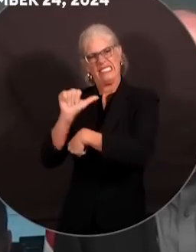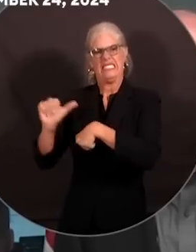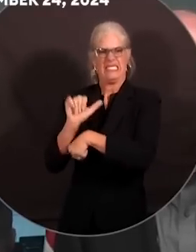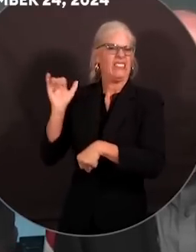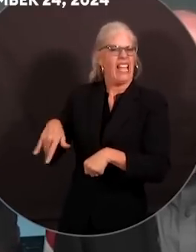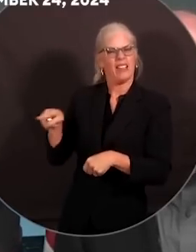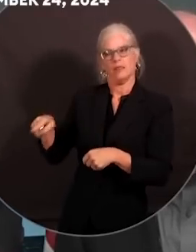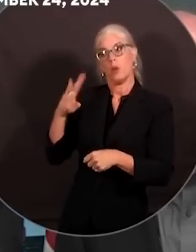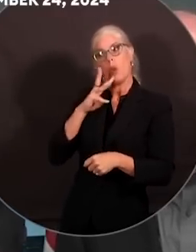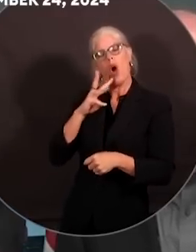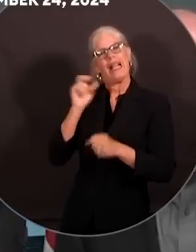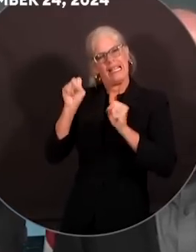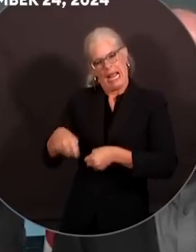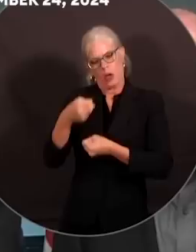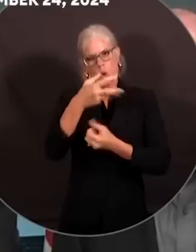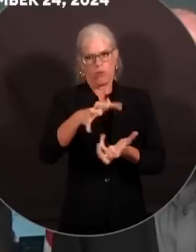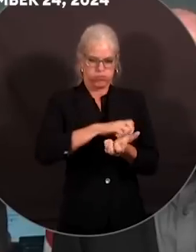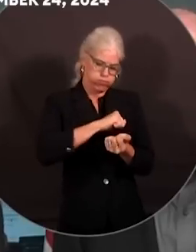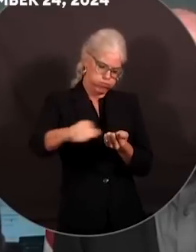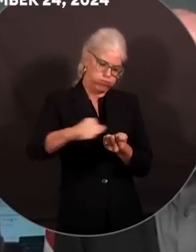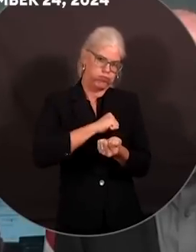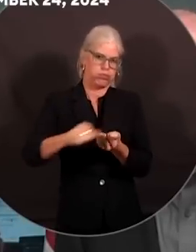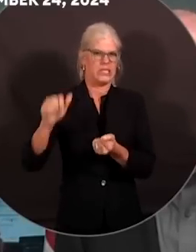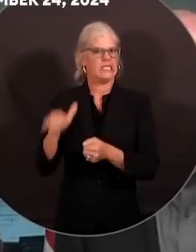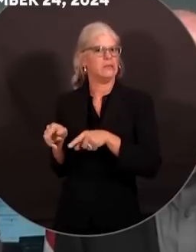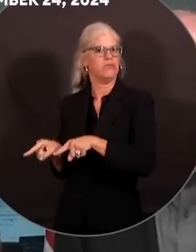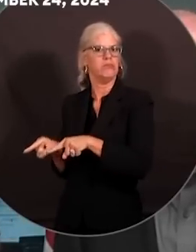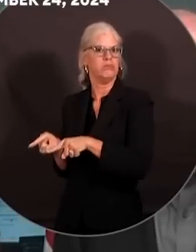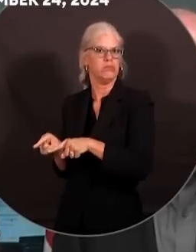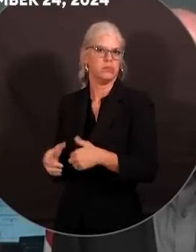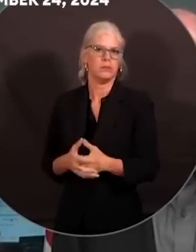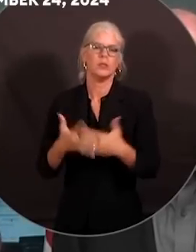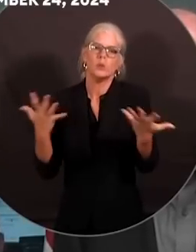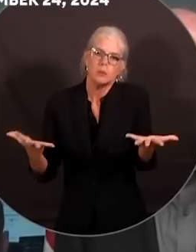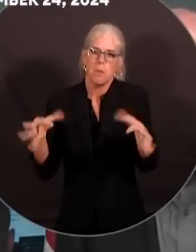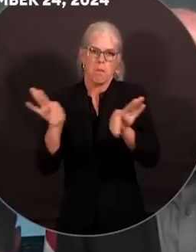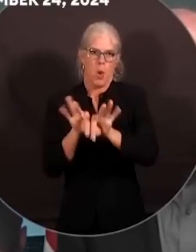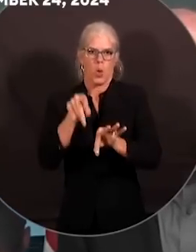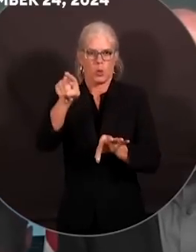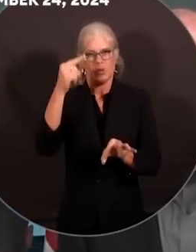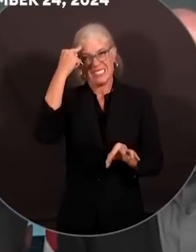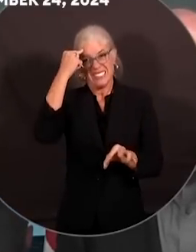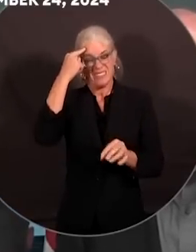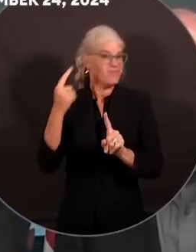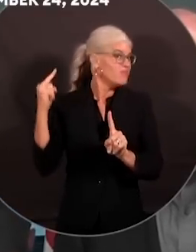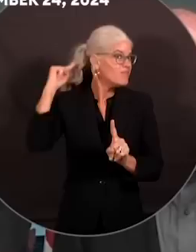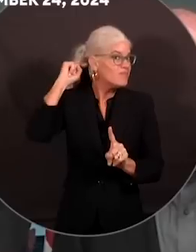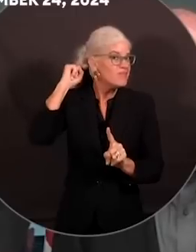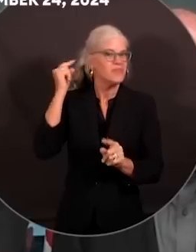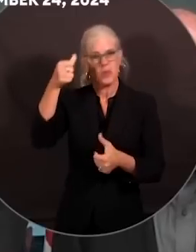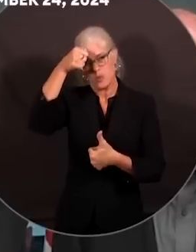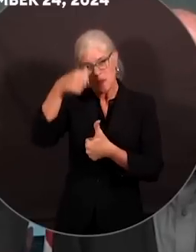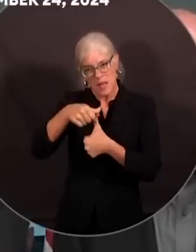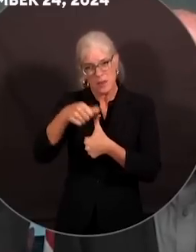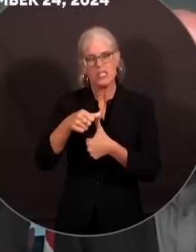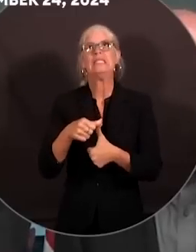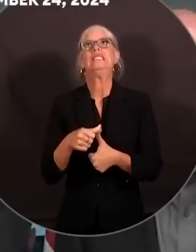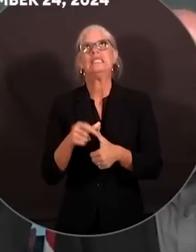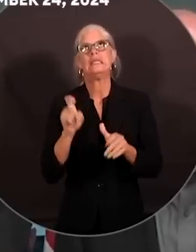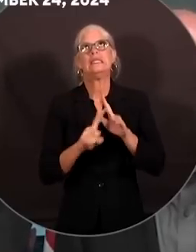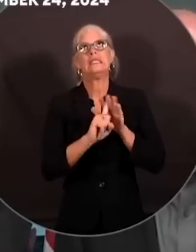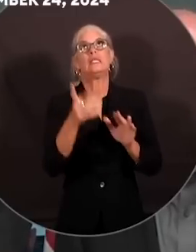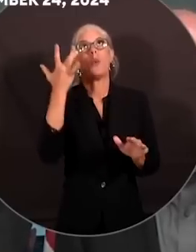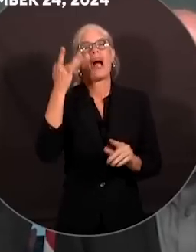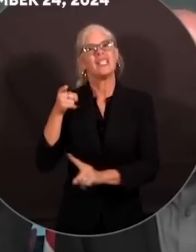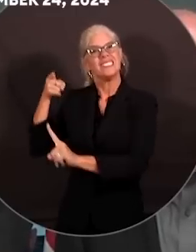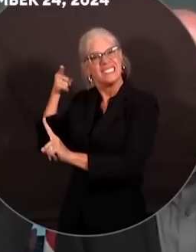you remain there when you're told to evacuate. So please just keep that in mind. We've seen examples